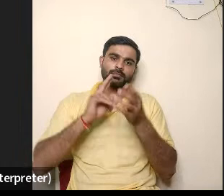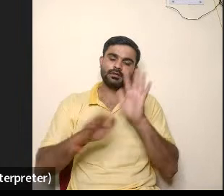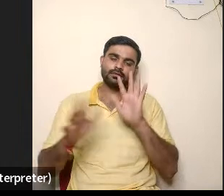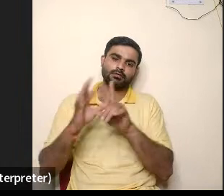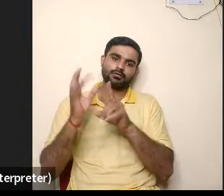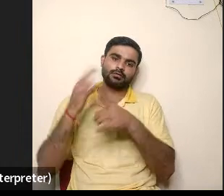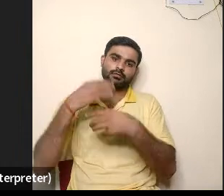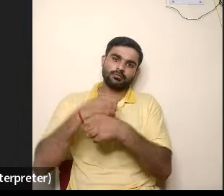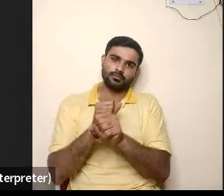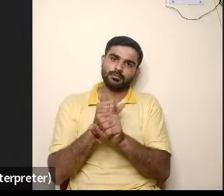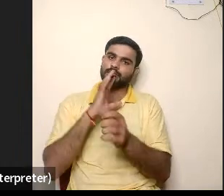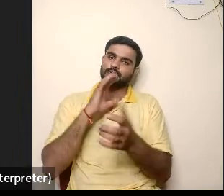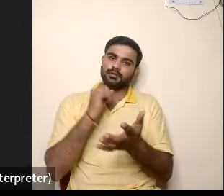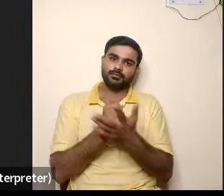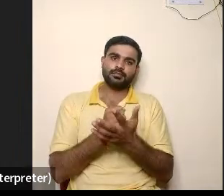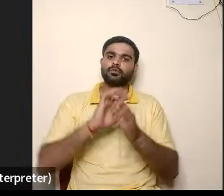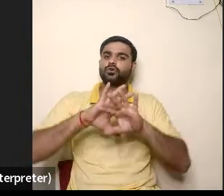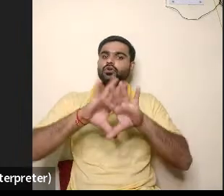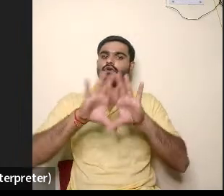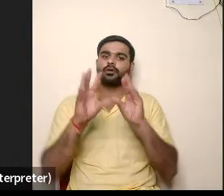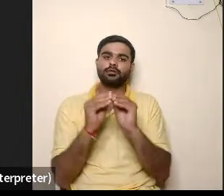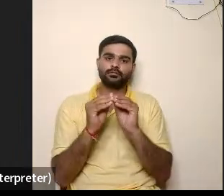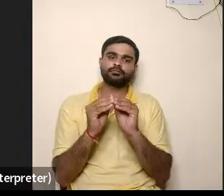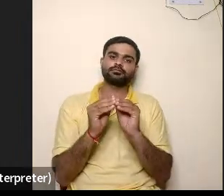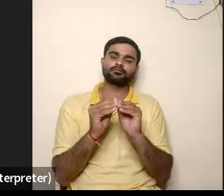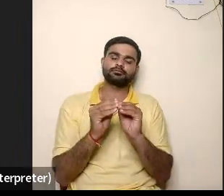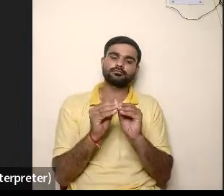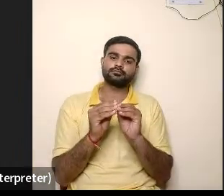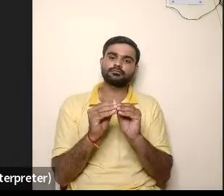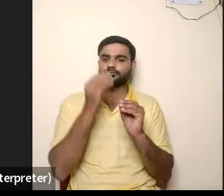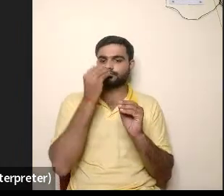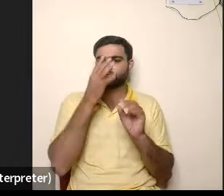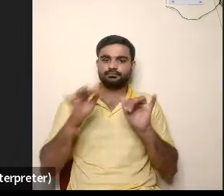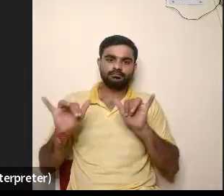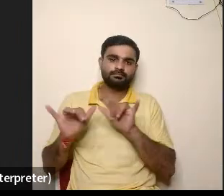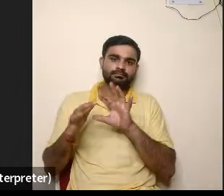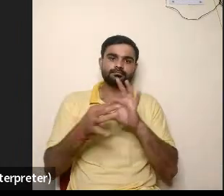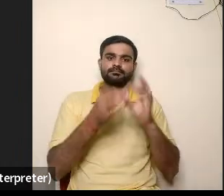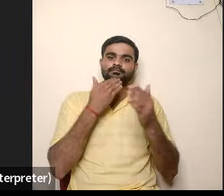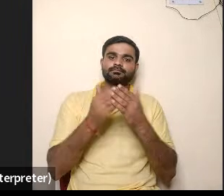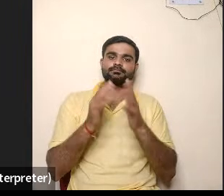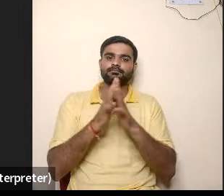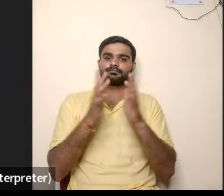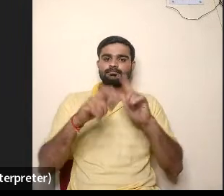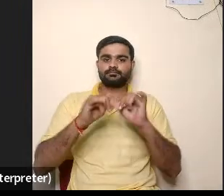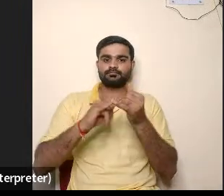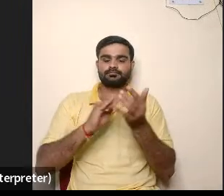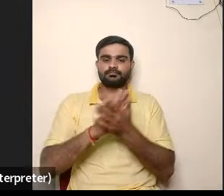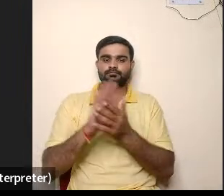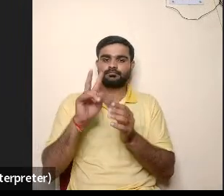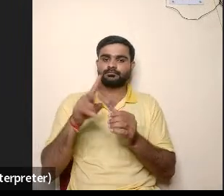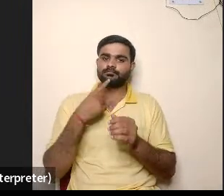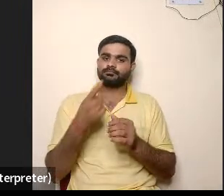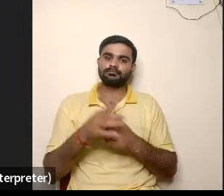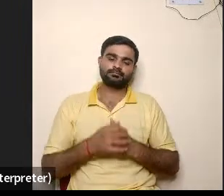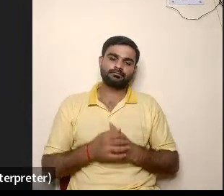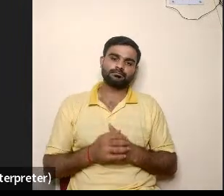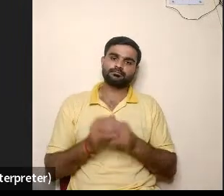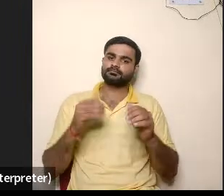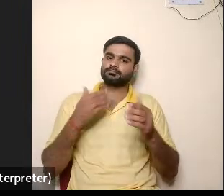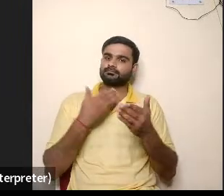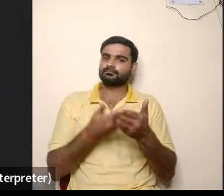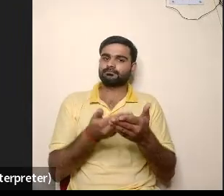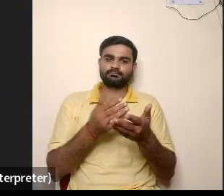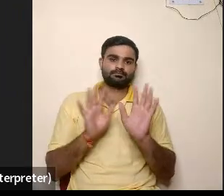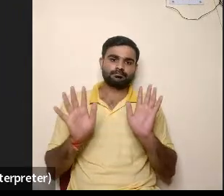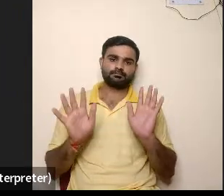sure that all the pieces line up. So thanks very much, Keshav. So, and with that,